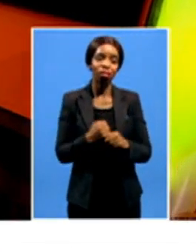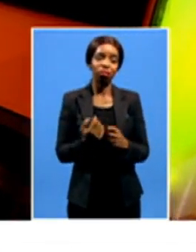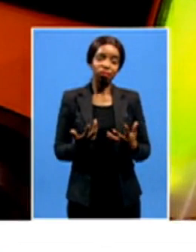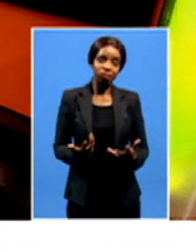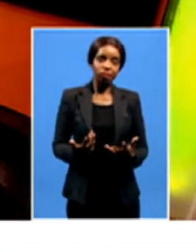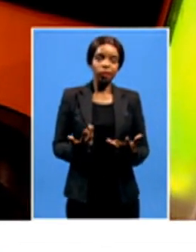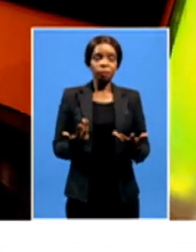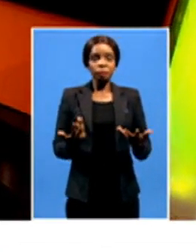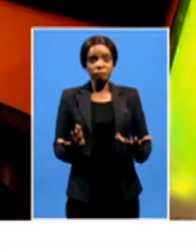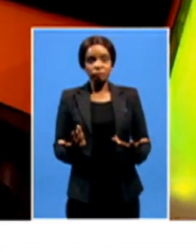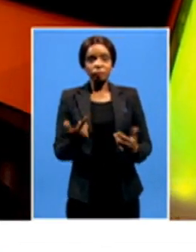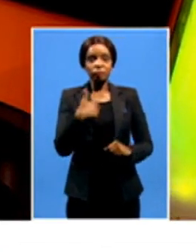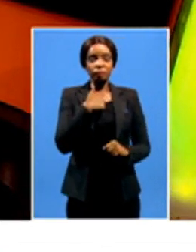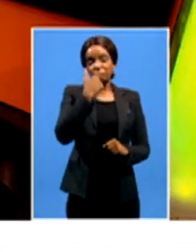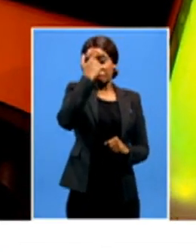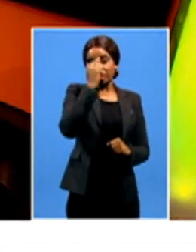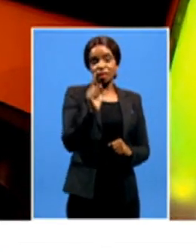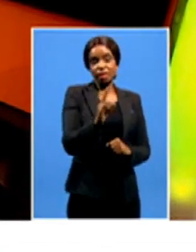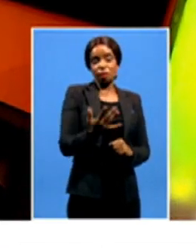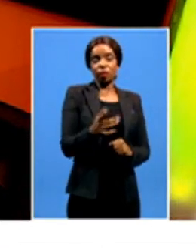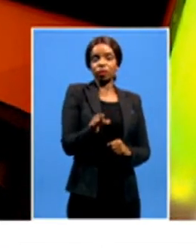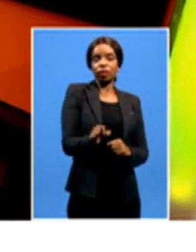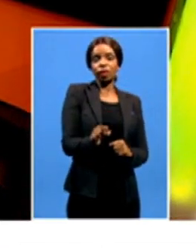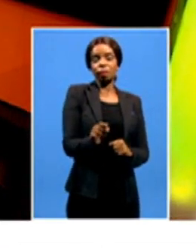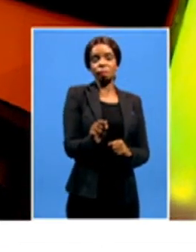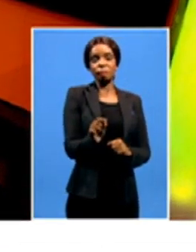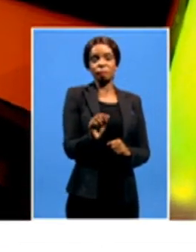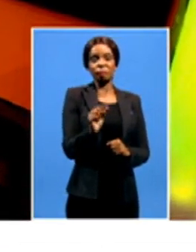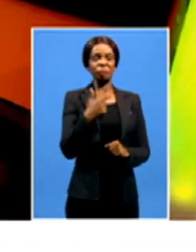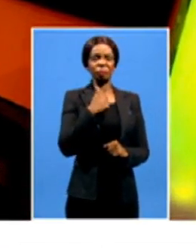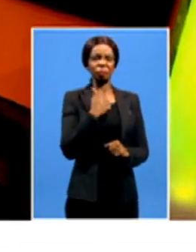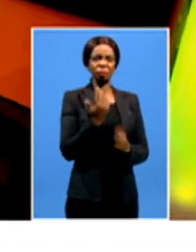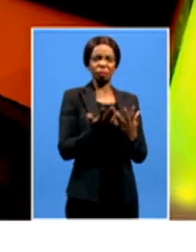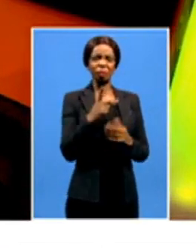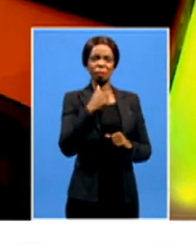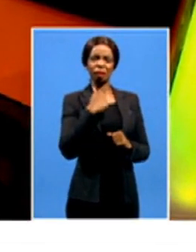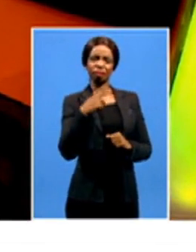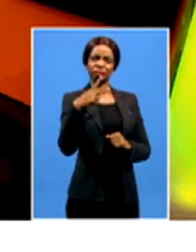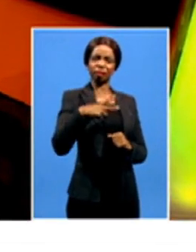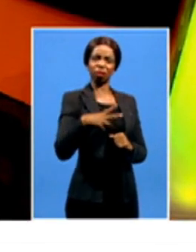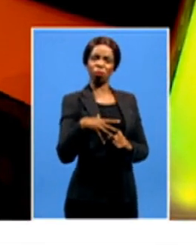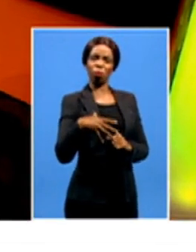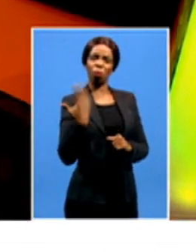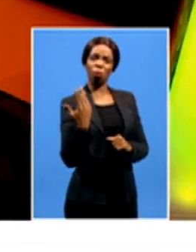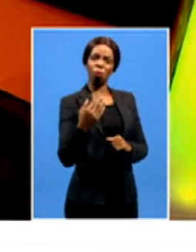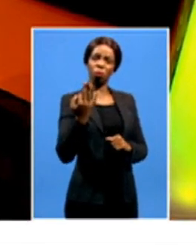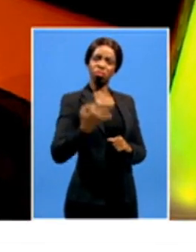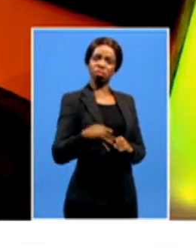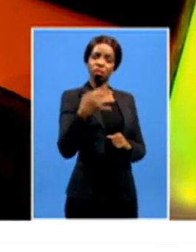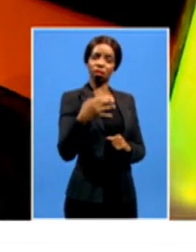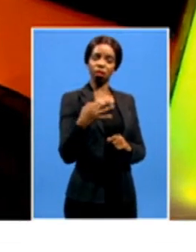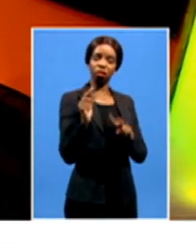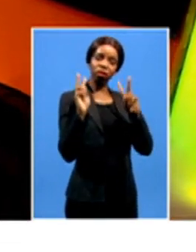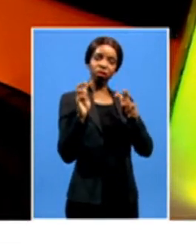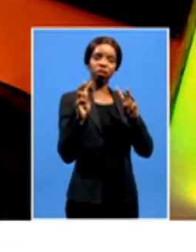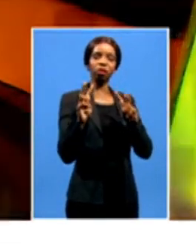I think, you know, things like art become a secondary or even a third, you know, issue that